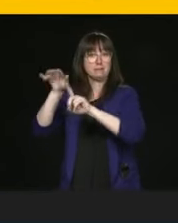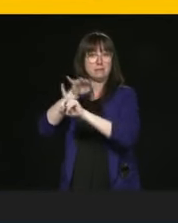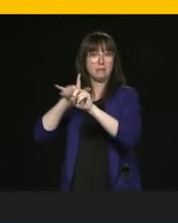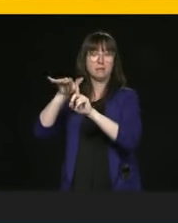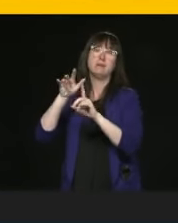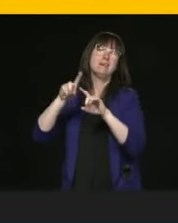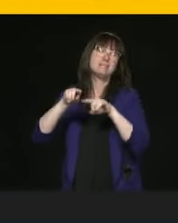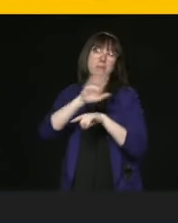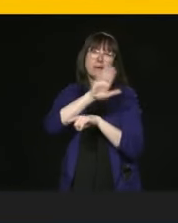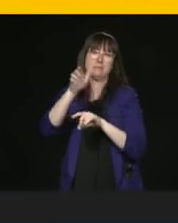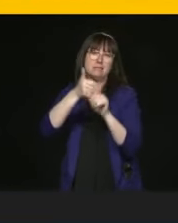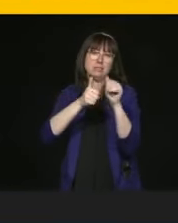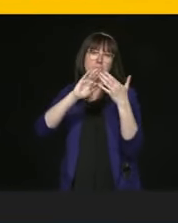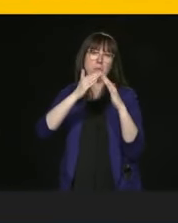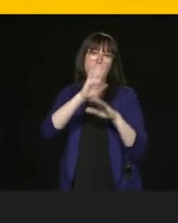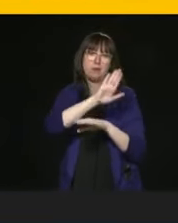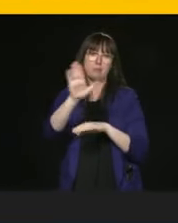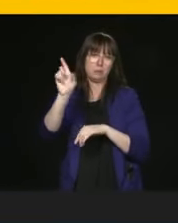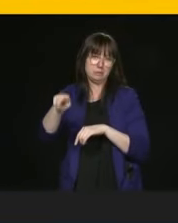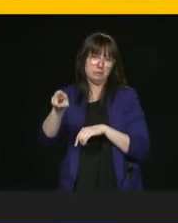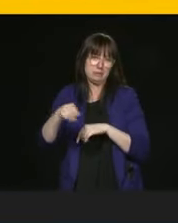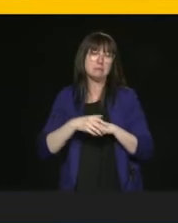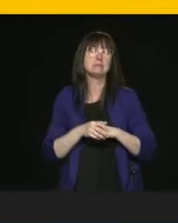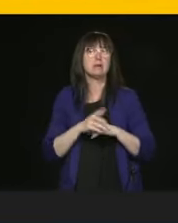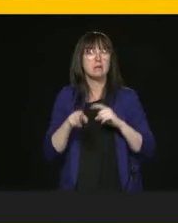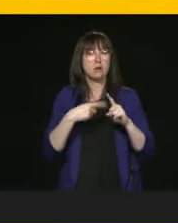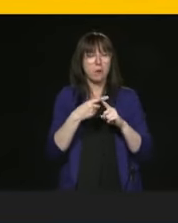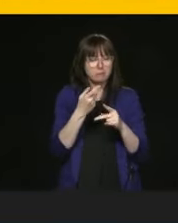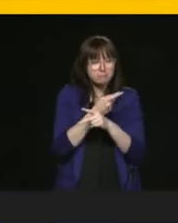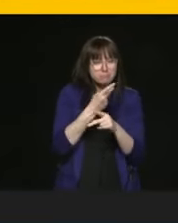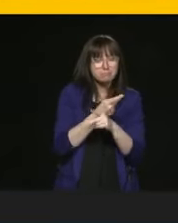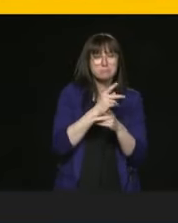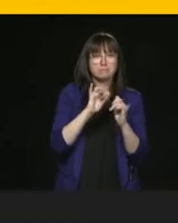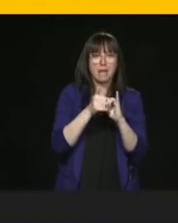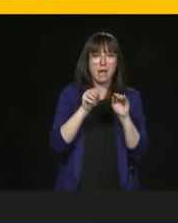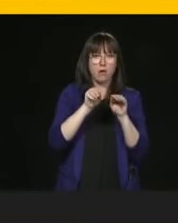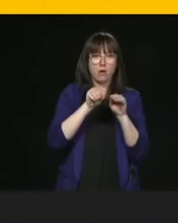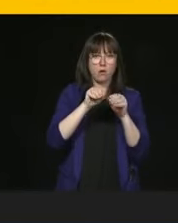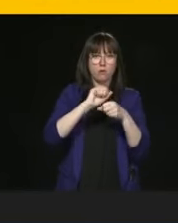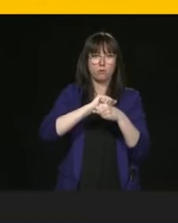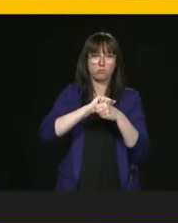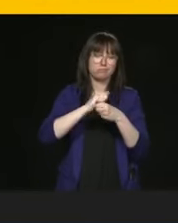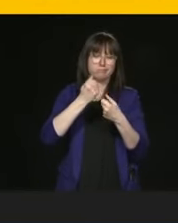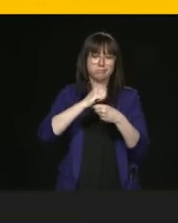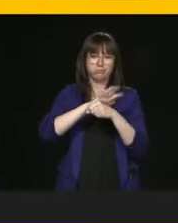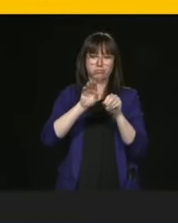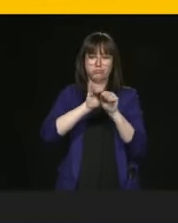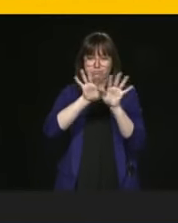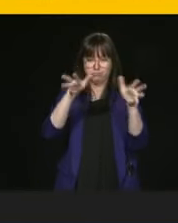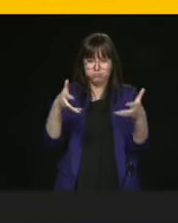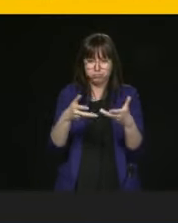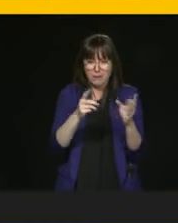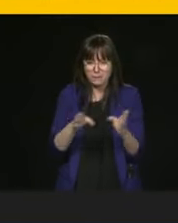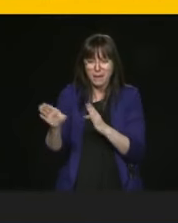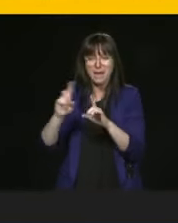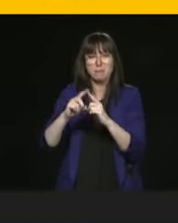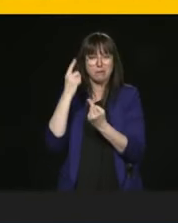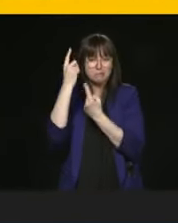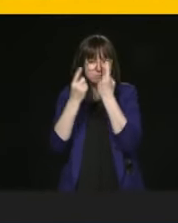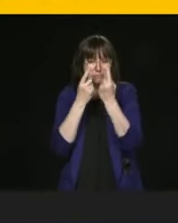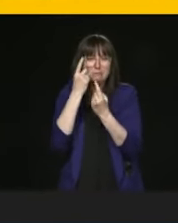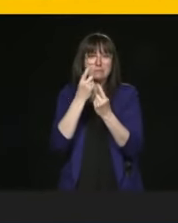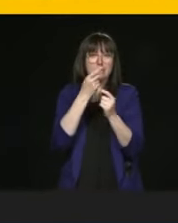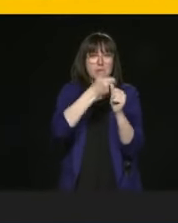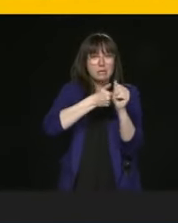and the possible expansion, which hasn't occurred in communities, but we have to examine and consider those possibilities, we will ramp up resources. We